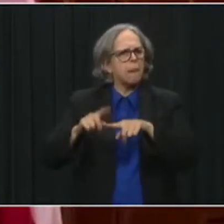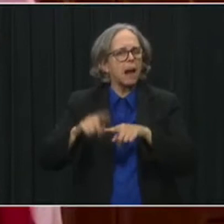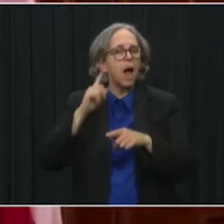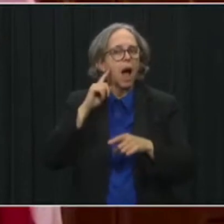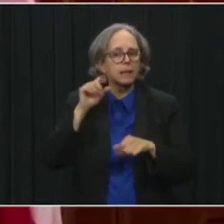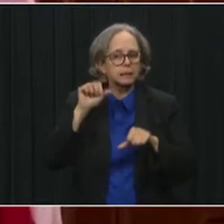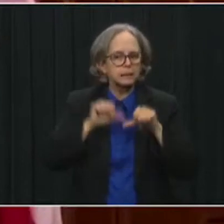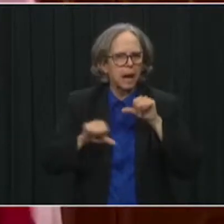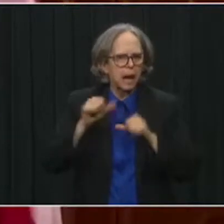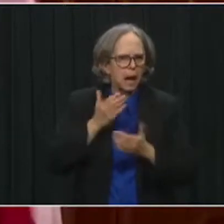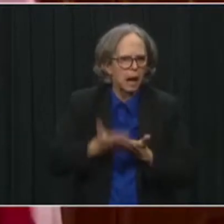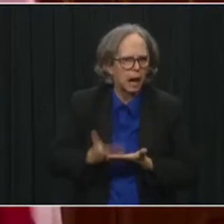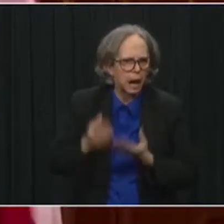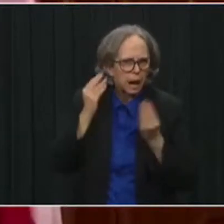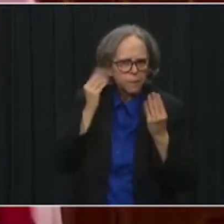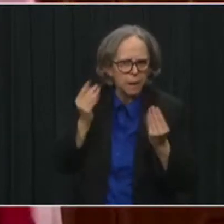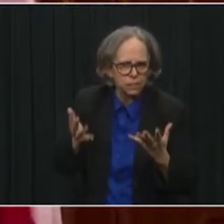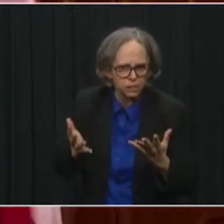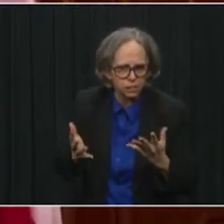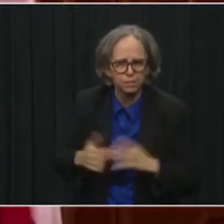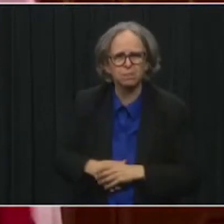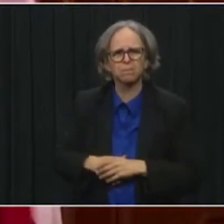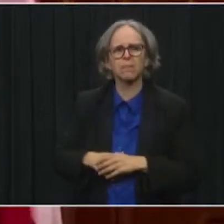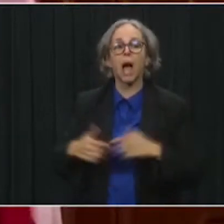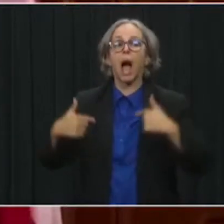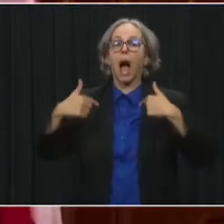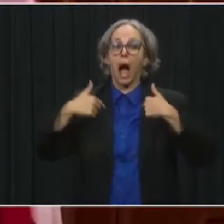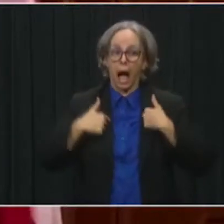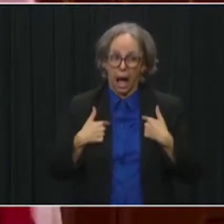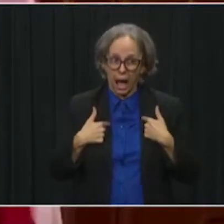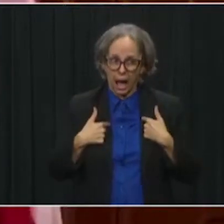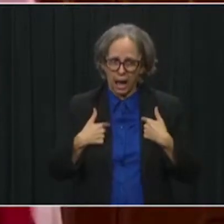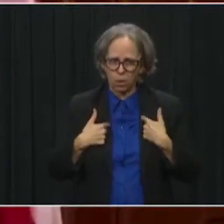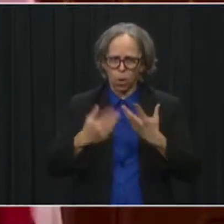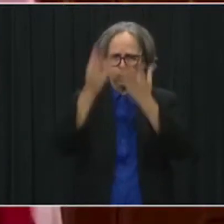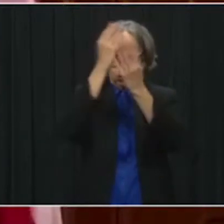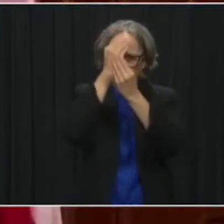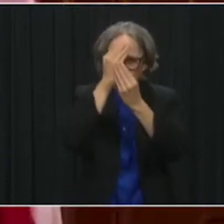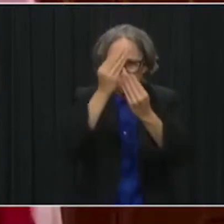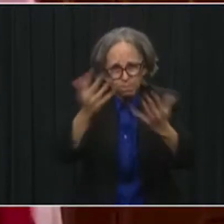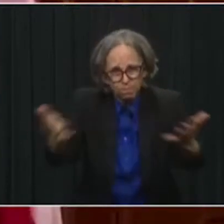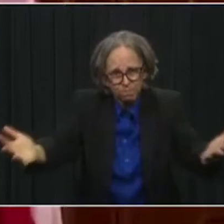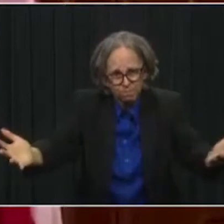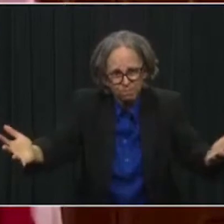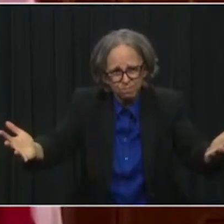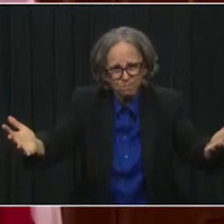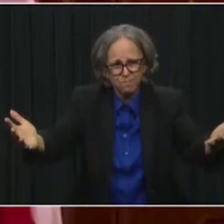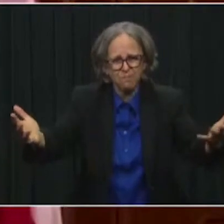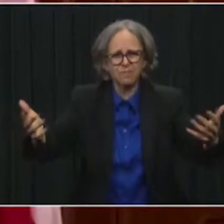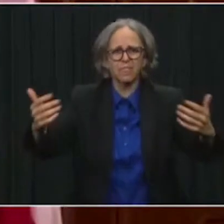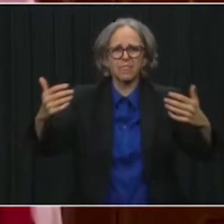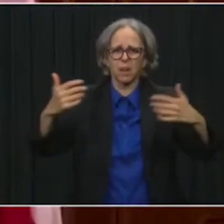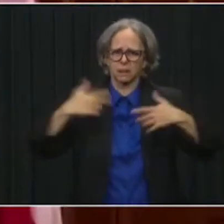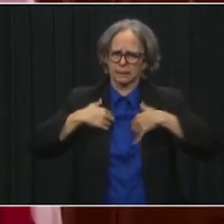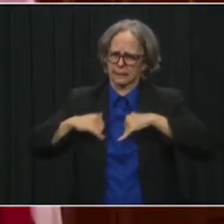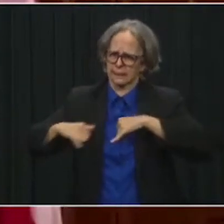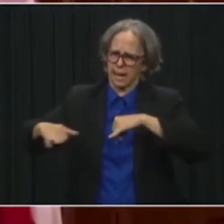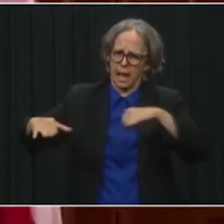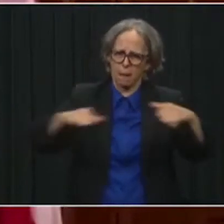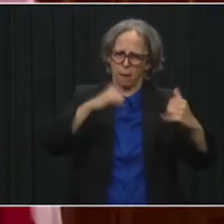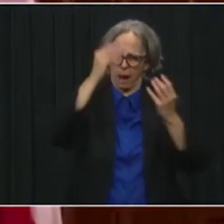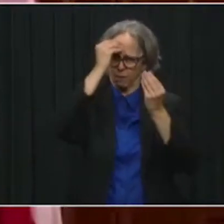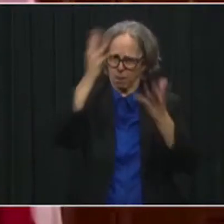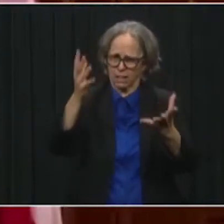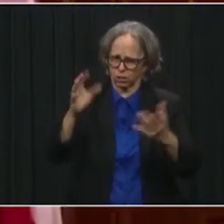sure everyone has the facts that we have. And when facts change, we will be back to give you additional information. And